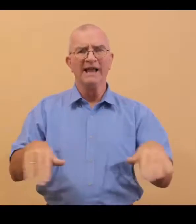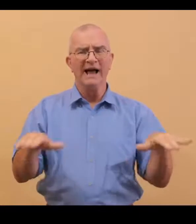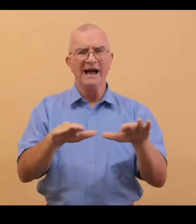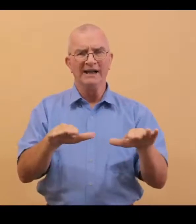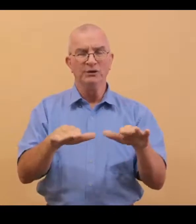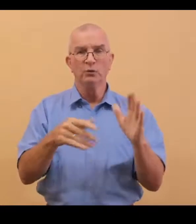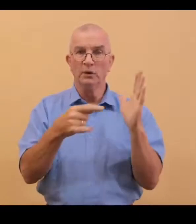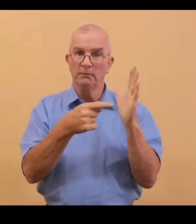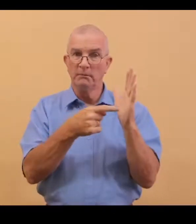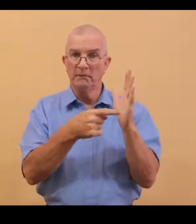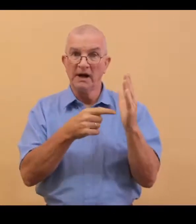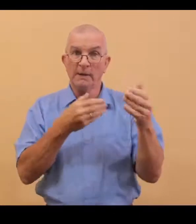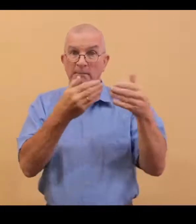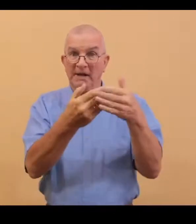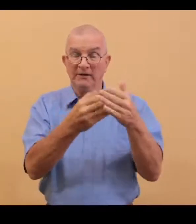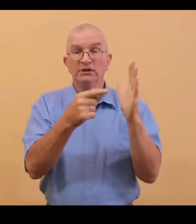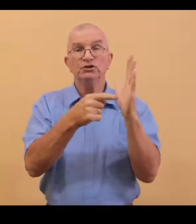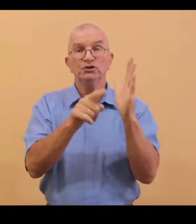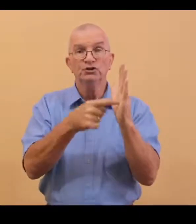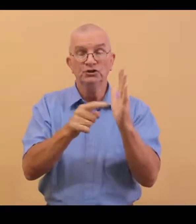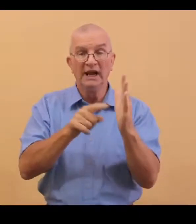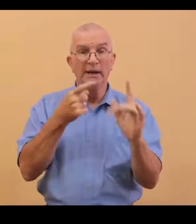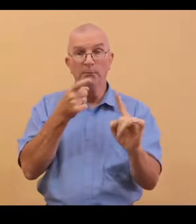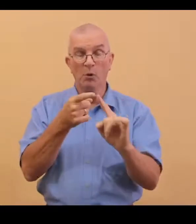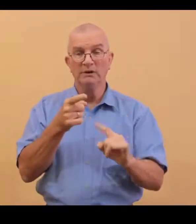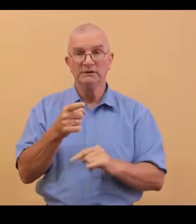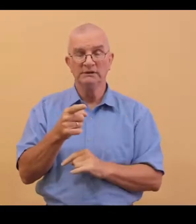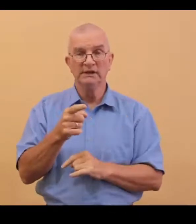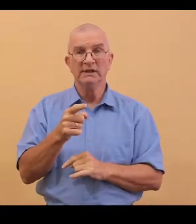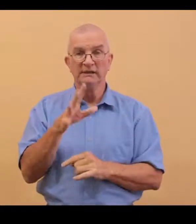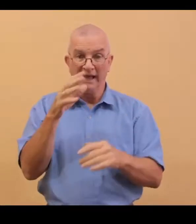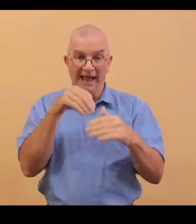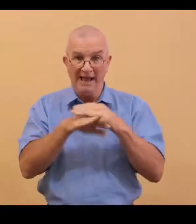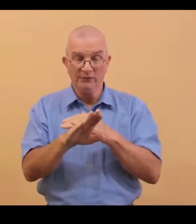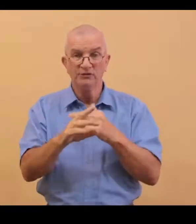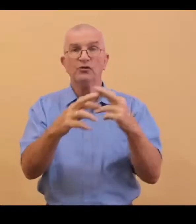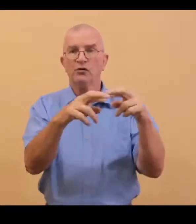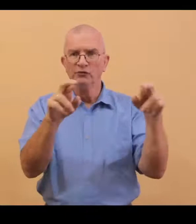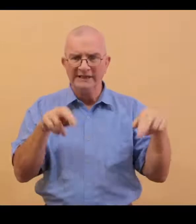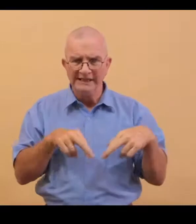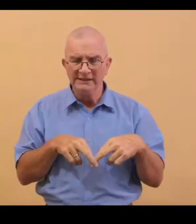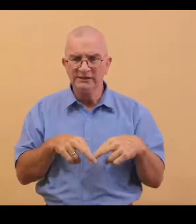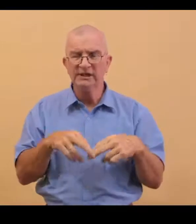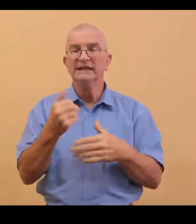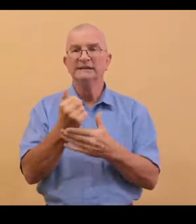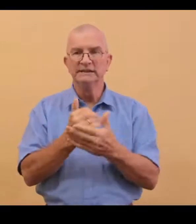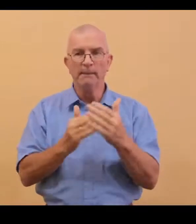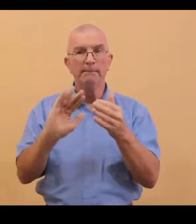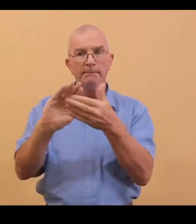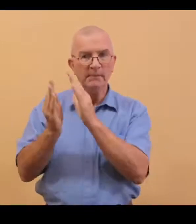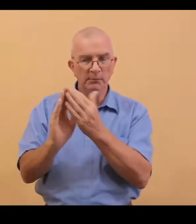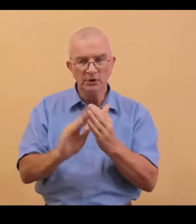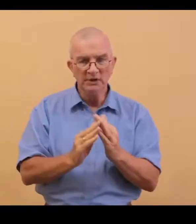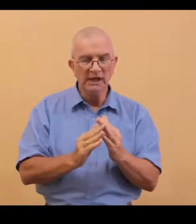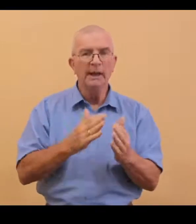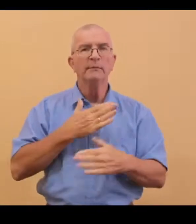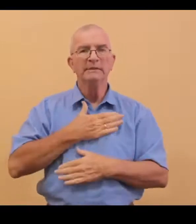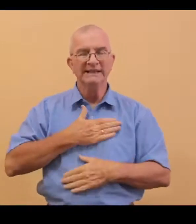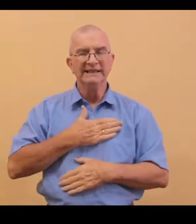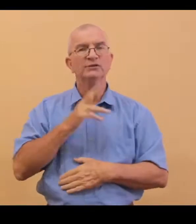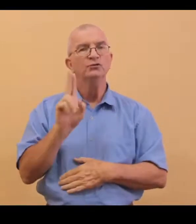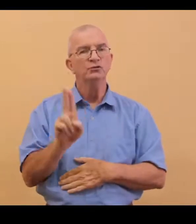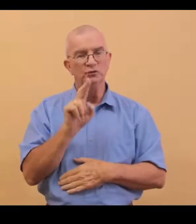checkpoints, especially at the locations considered as the entrance to the regions and some communities, so please use